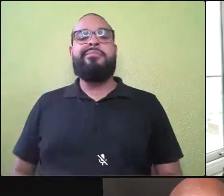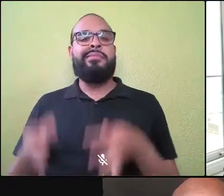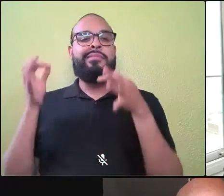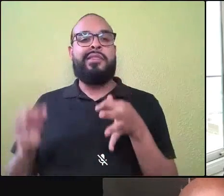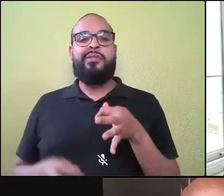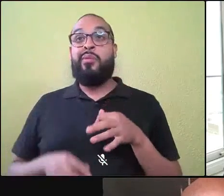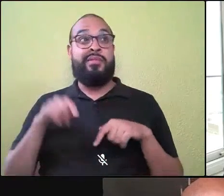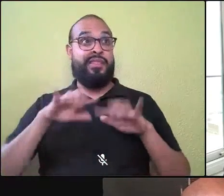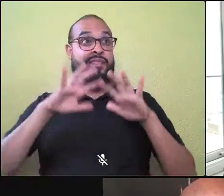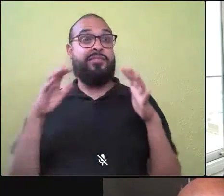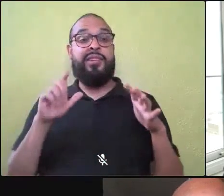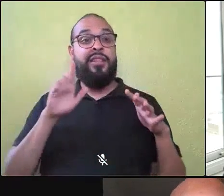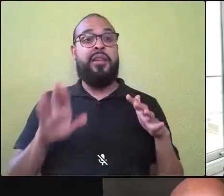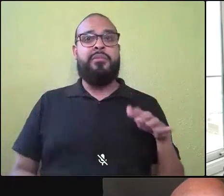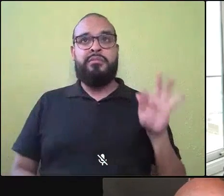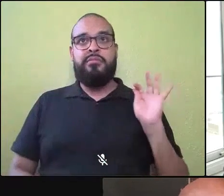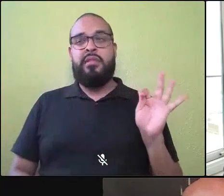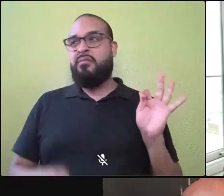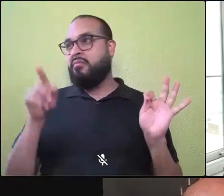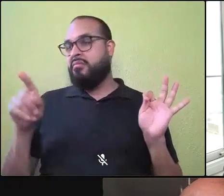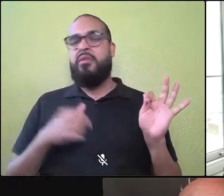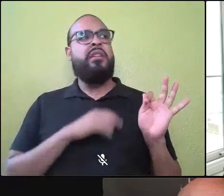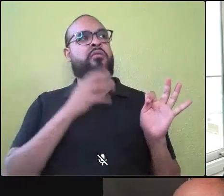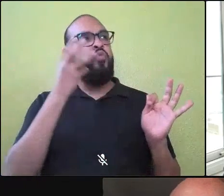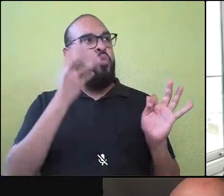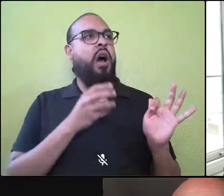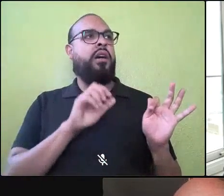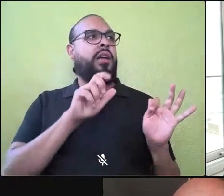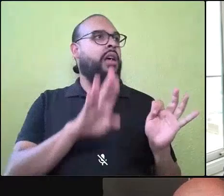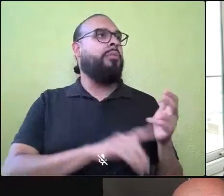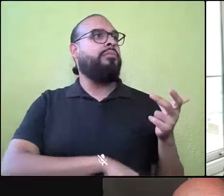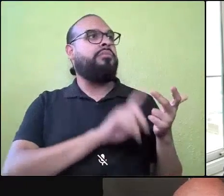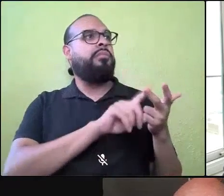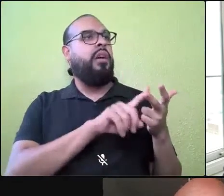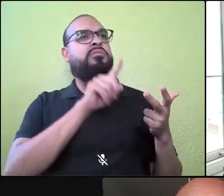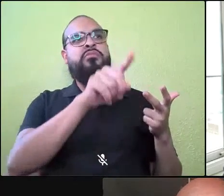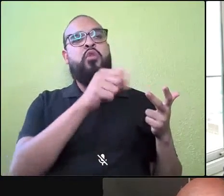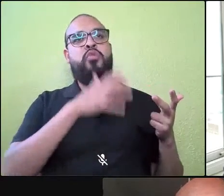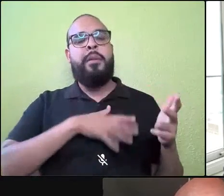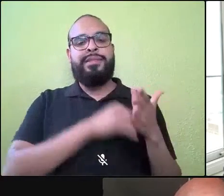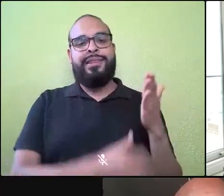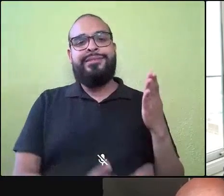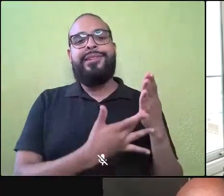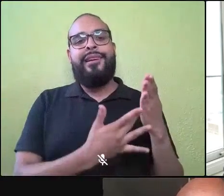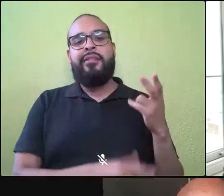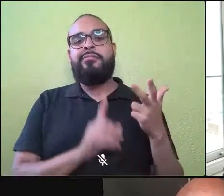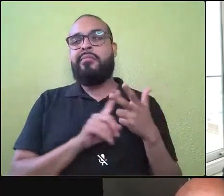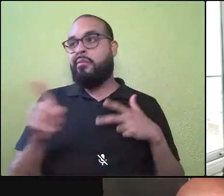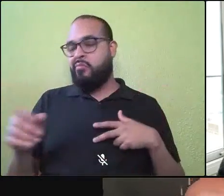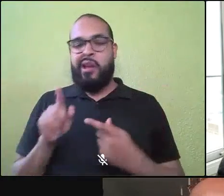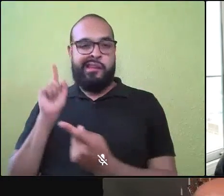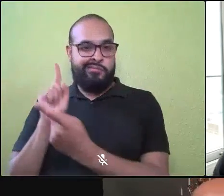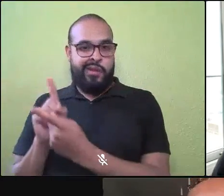club. You know, they had the women of Wingtip, they had the wine club. So I started the brothers of Wingtip. And I walked up to one of the brothers I didn't know and was like, hey,